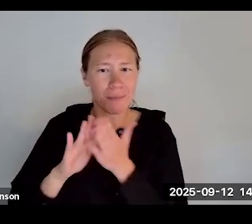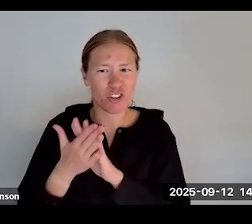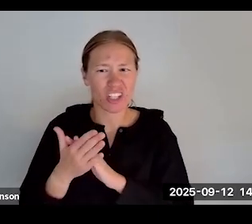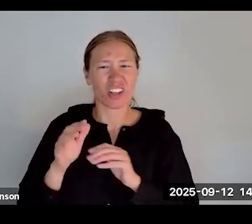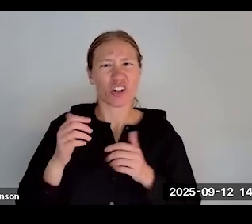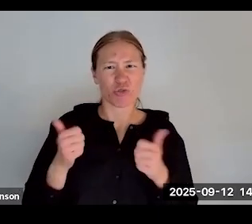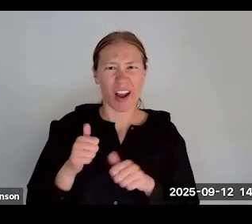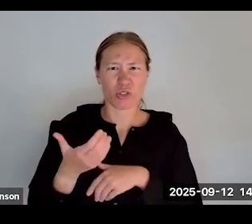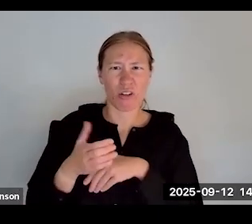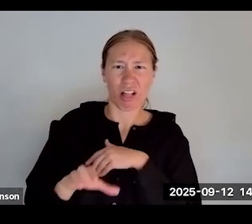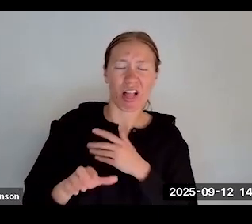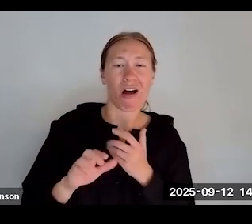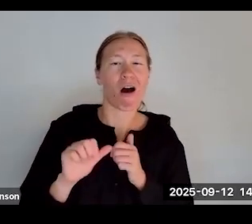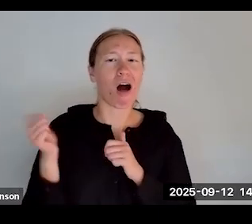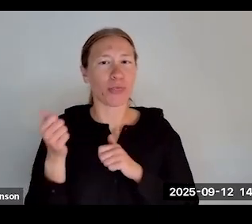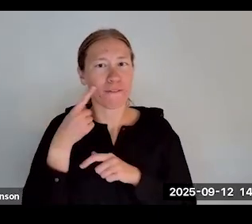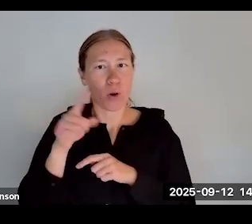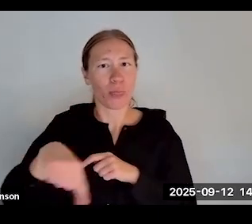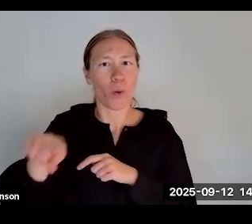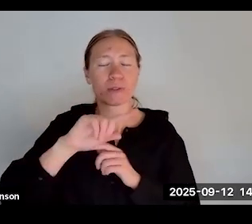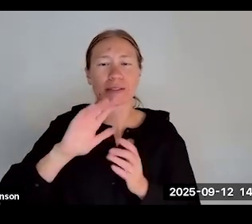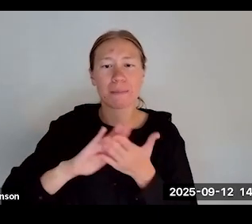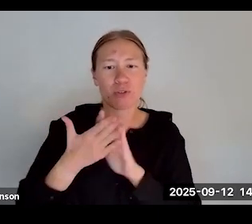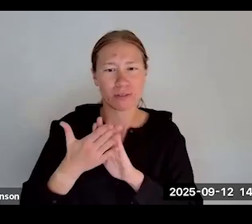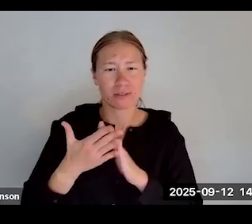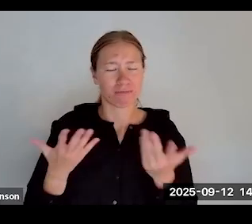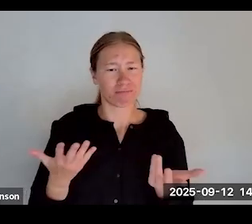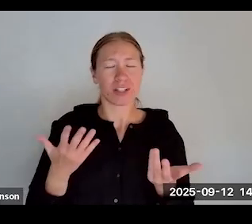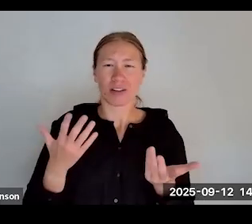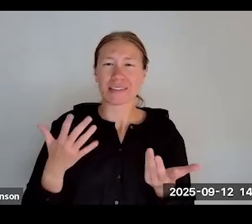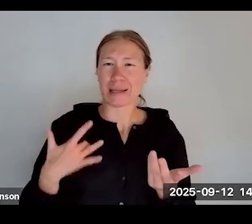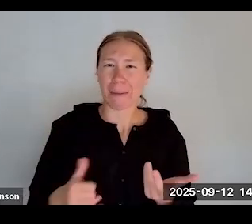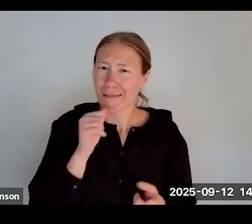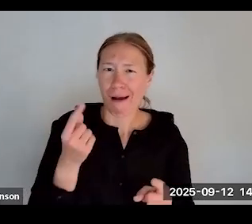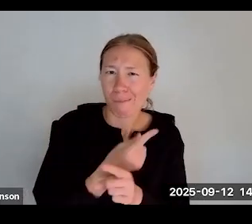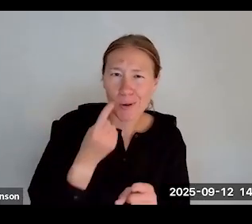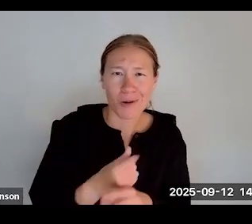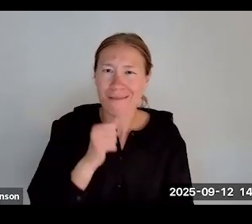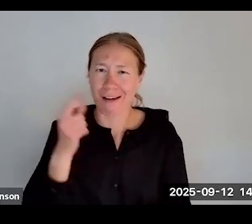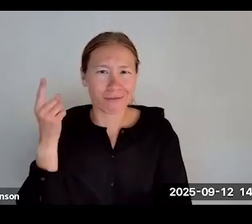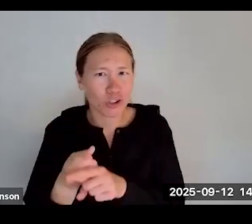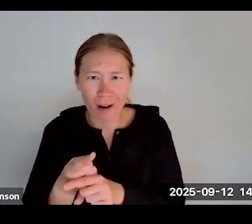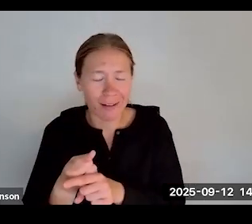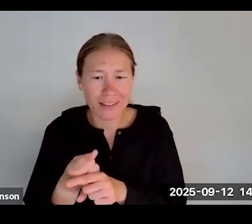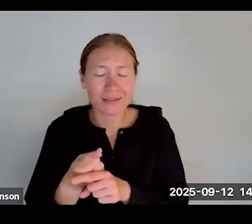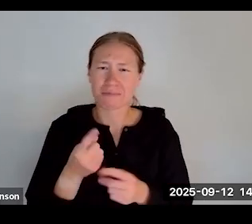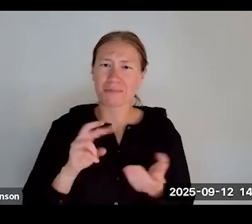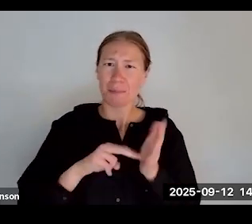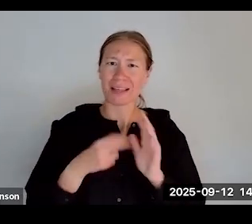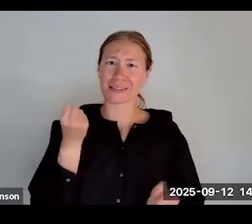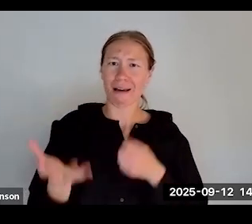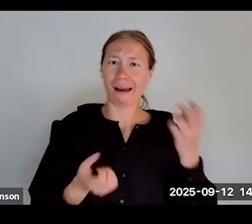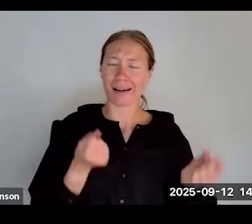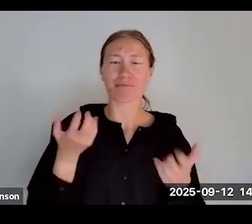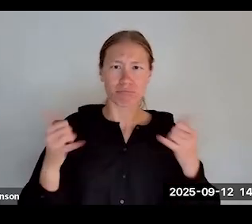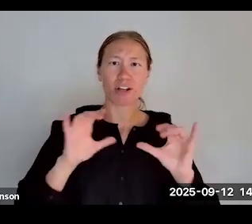slur. She also emphasizes that the term is incorrect, as Raina, as well as all those who use sign language, can communicate.